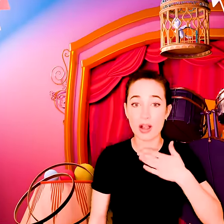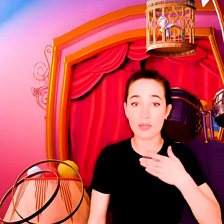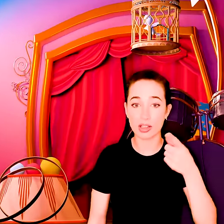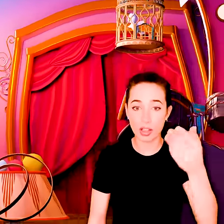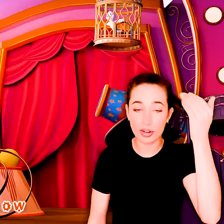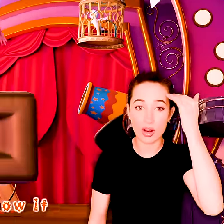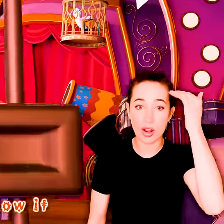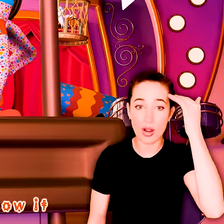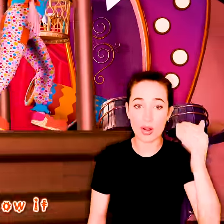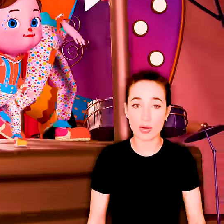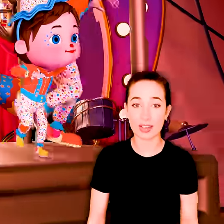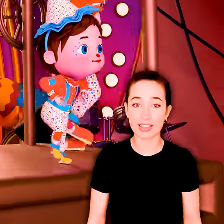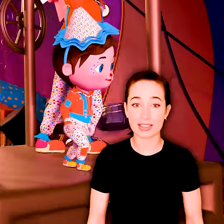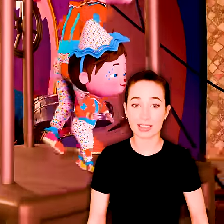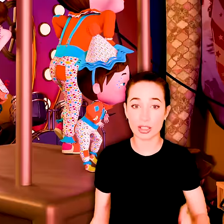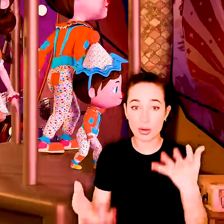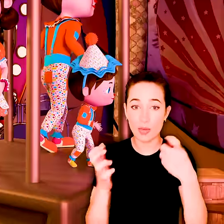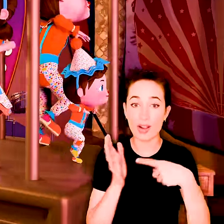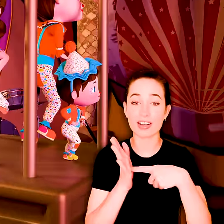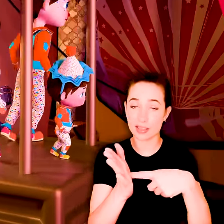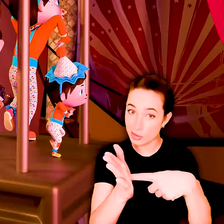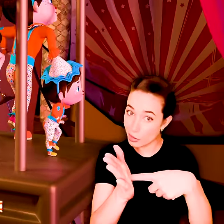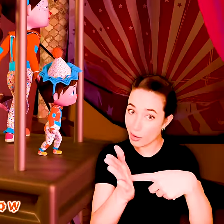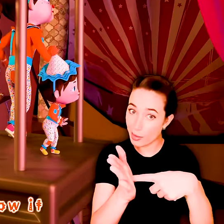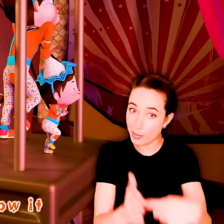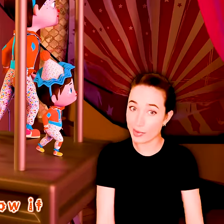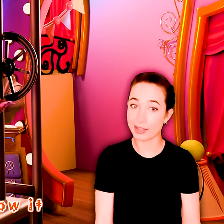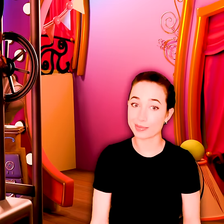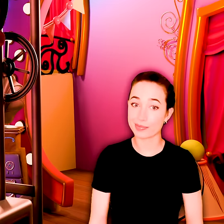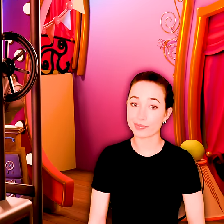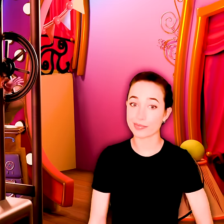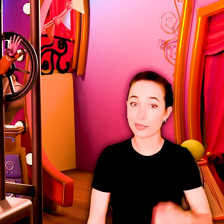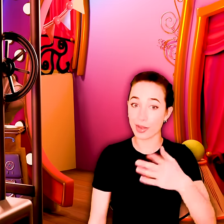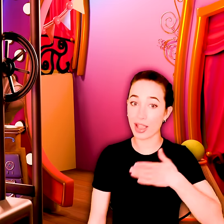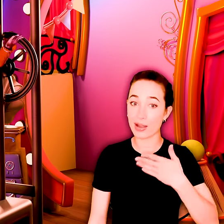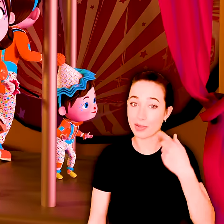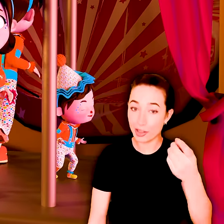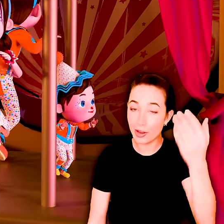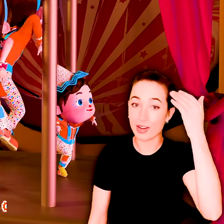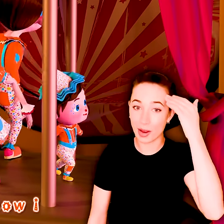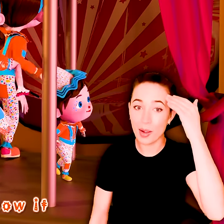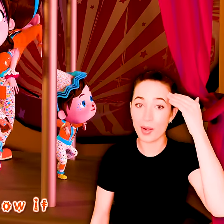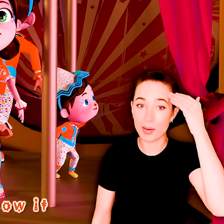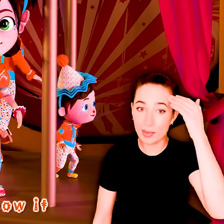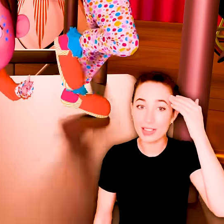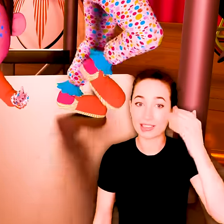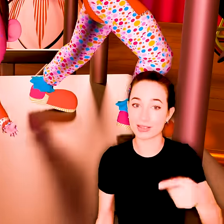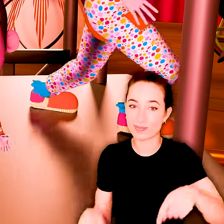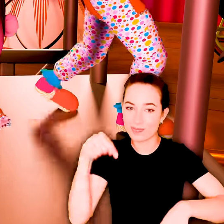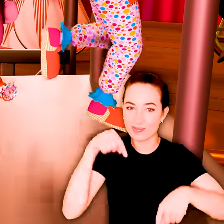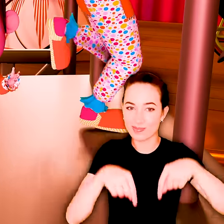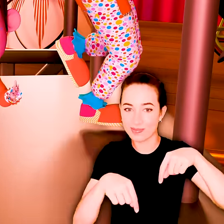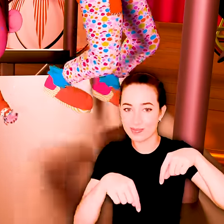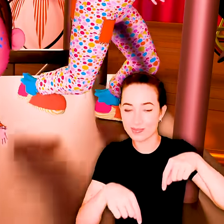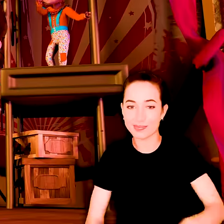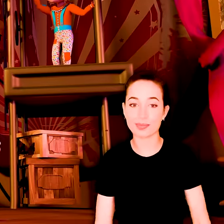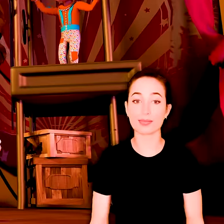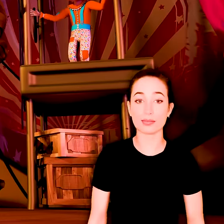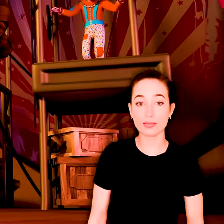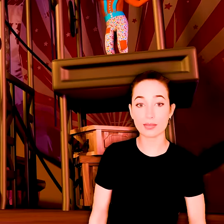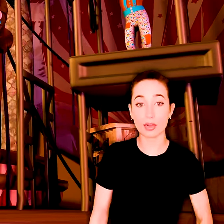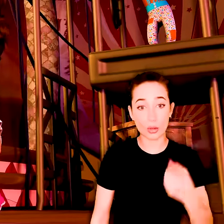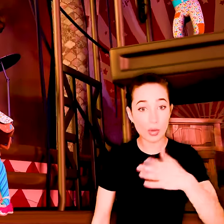if you're happy and you know it and you really wanna show it if you're happy and you know it stamp your feet